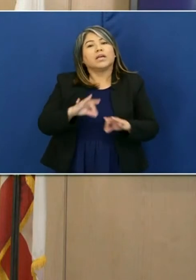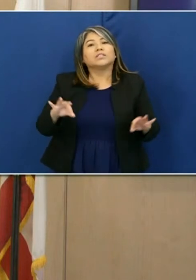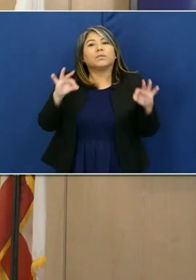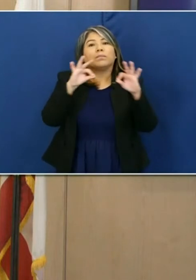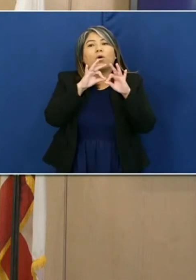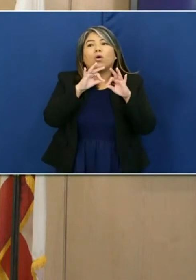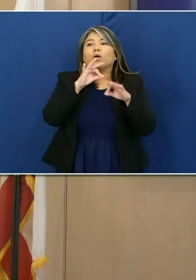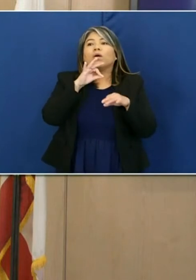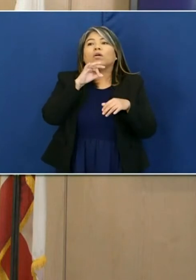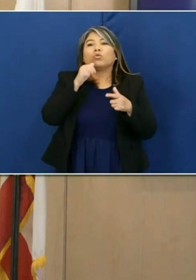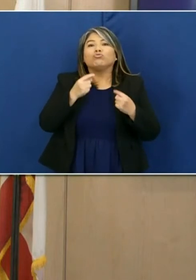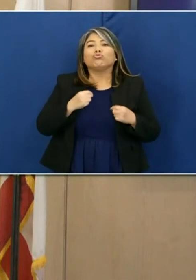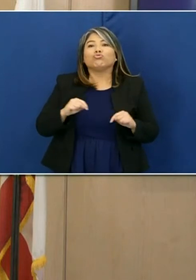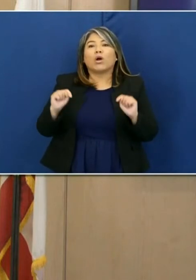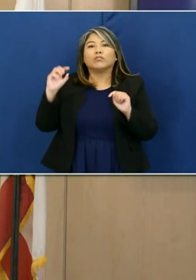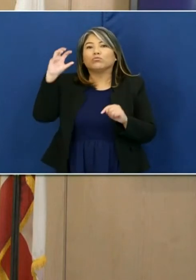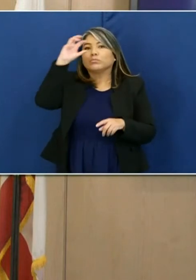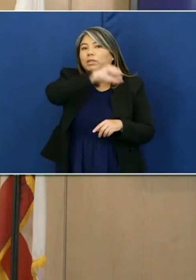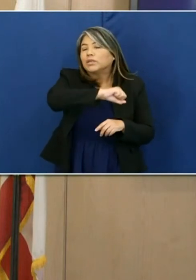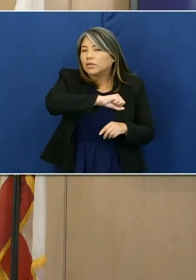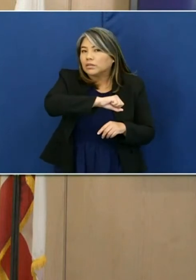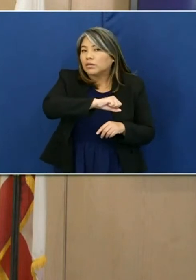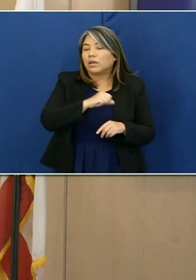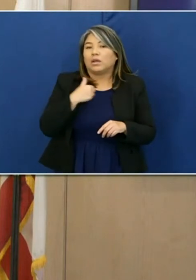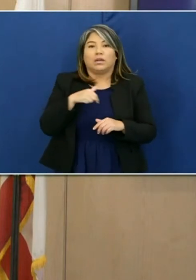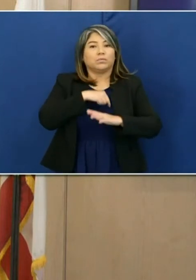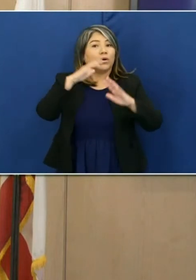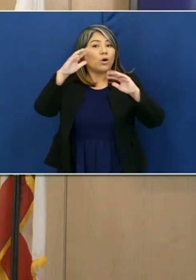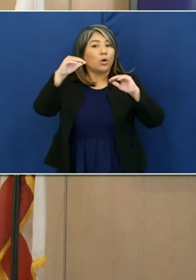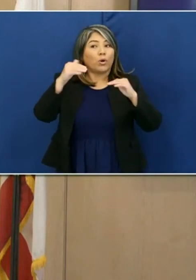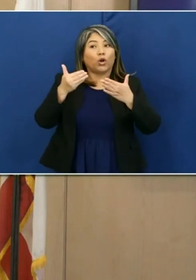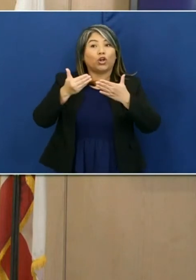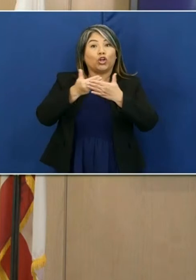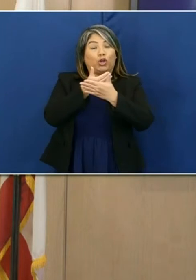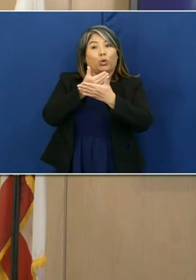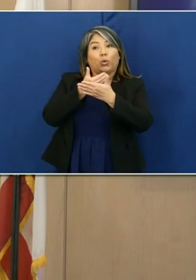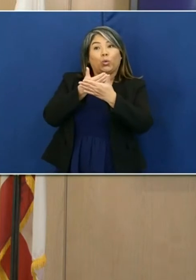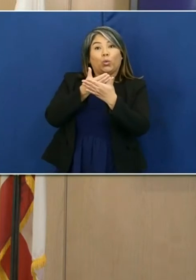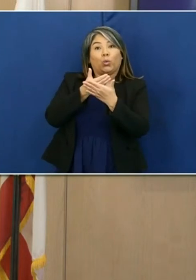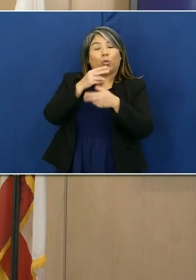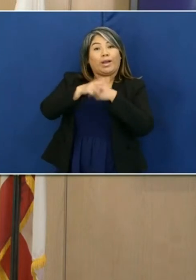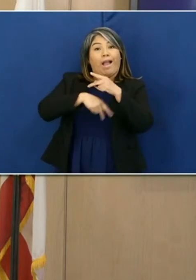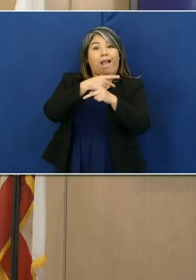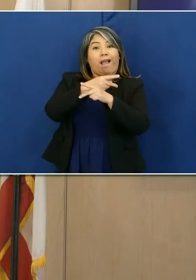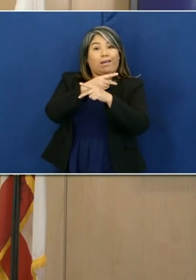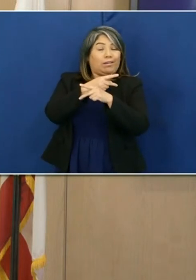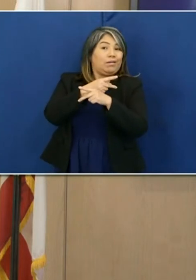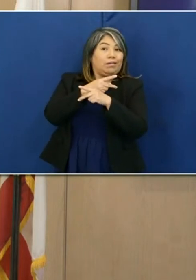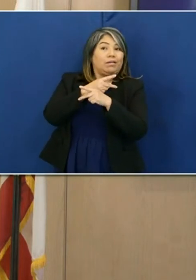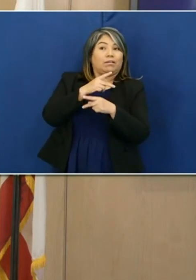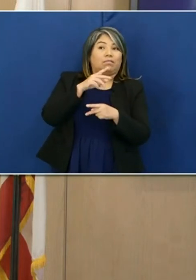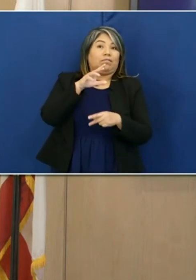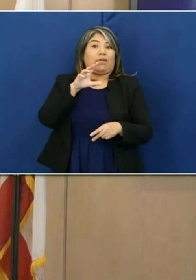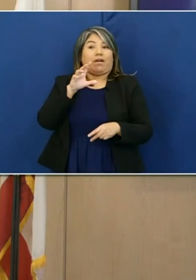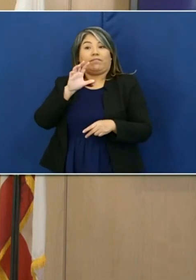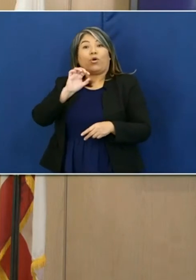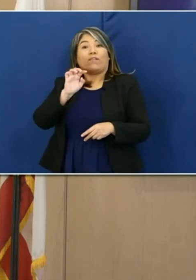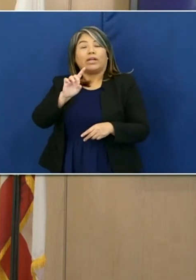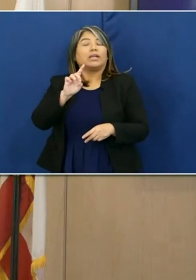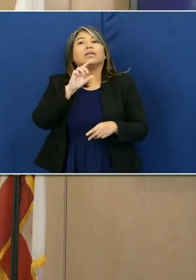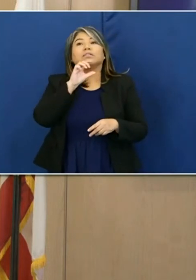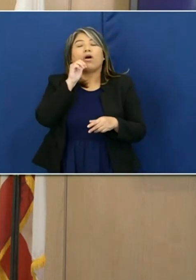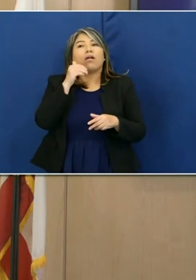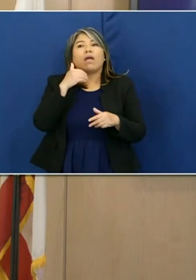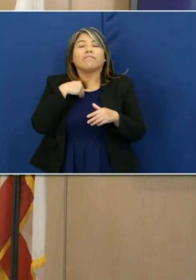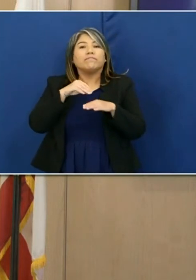try to speculate here. We are hopeful that this particular lineage will not have any effect or minimal effect on